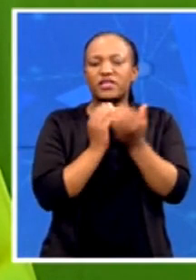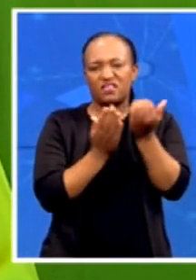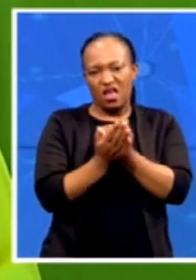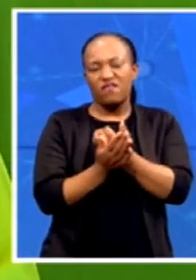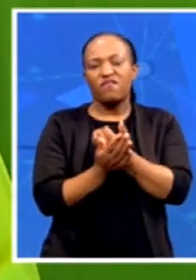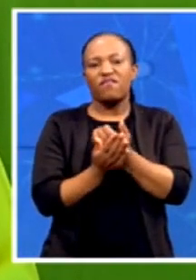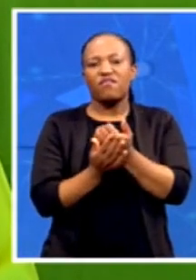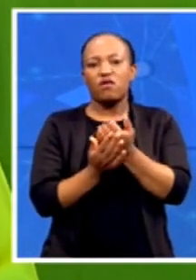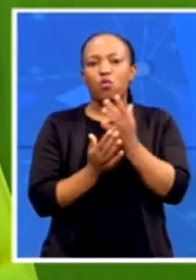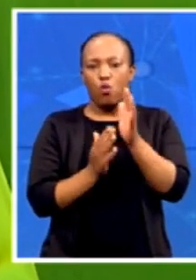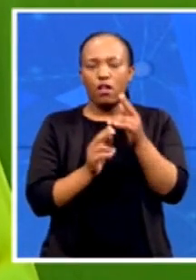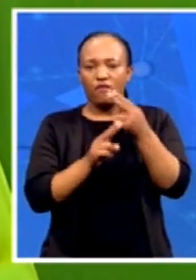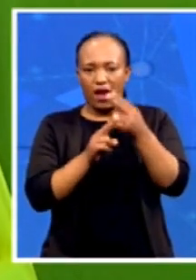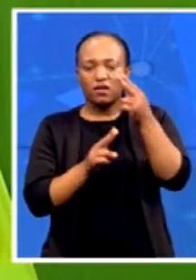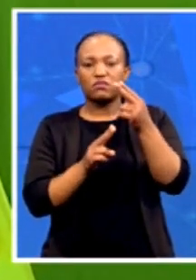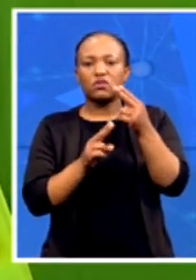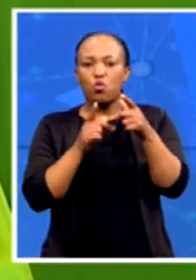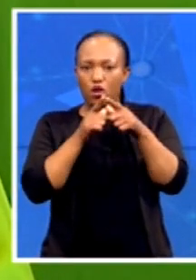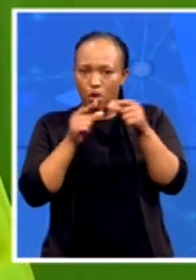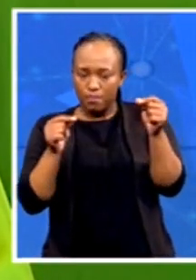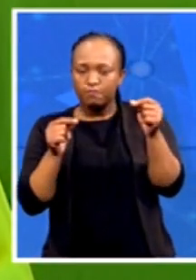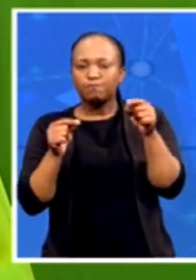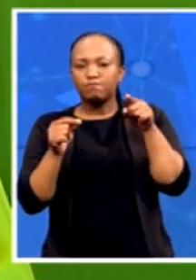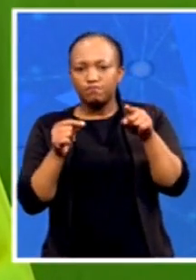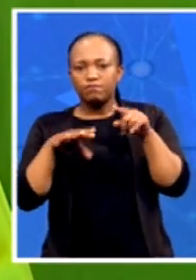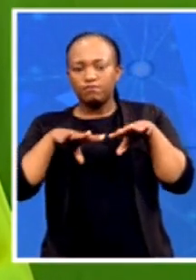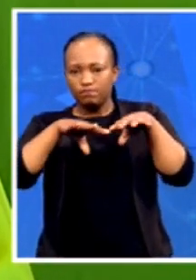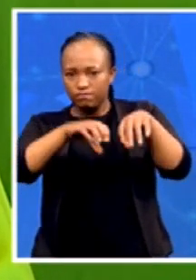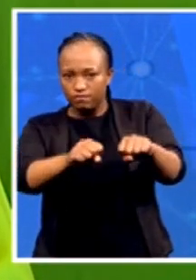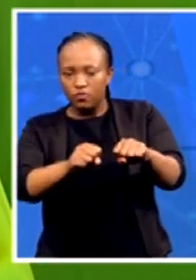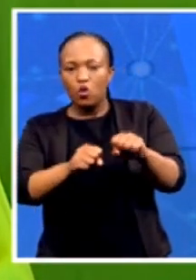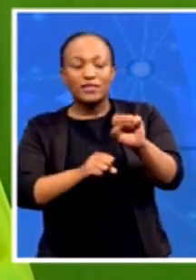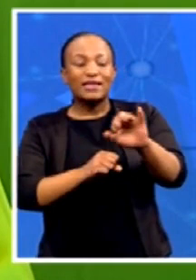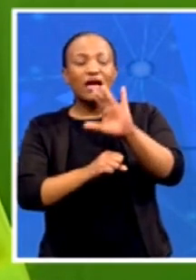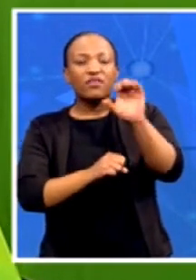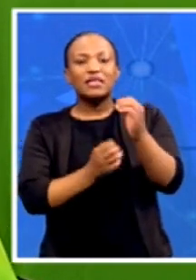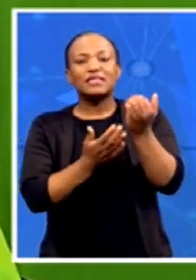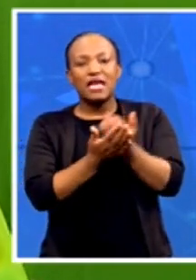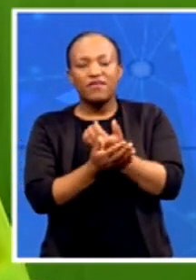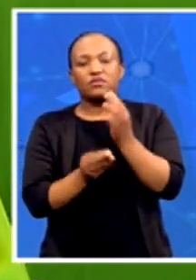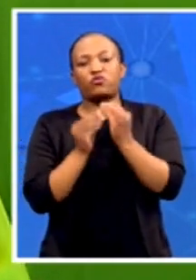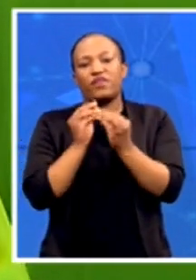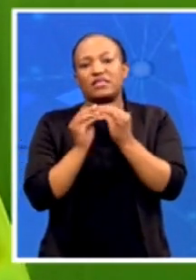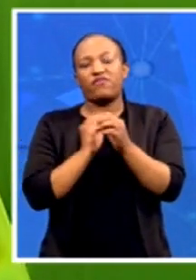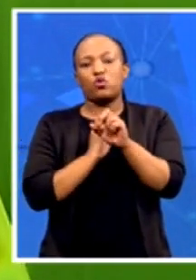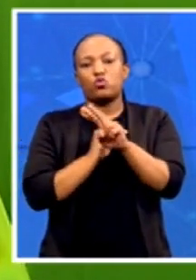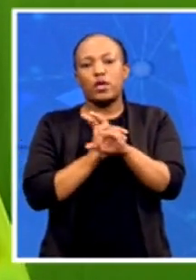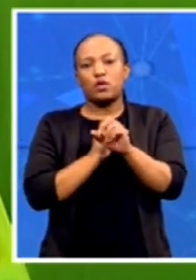complete this mission to save South Africa and fix South Africa in 2024, when South